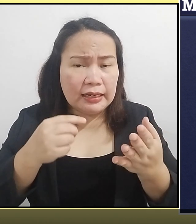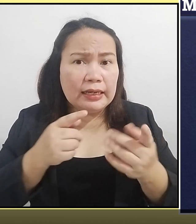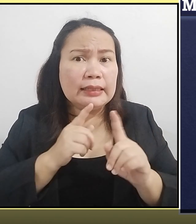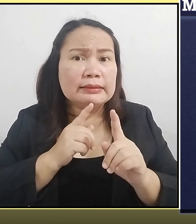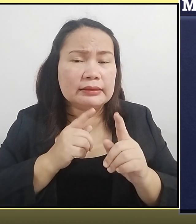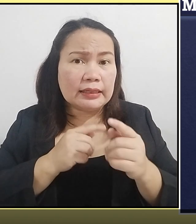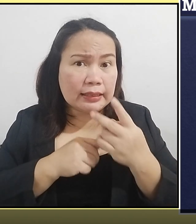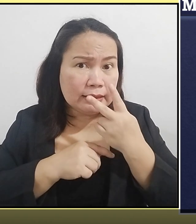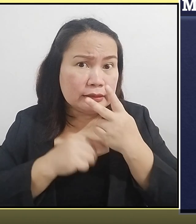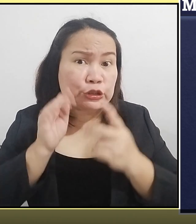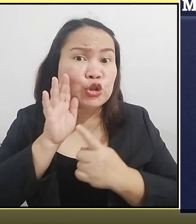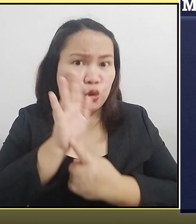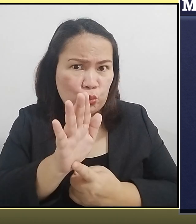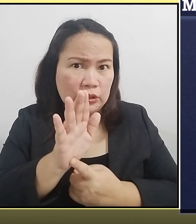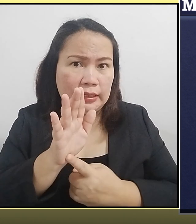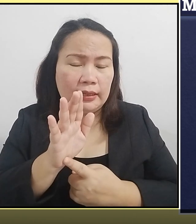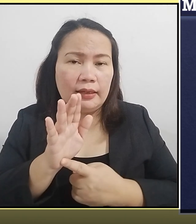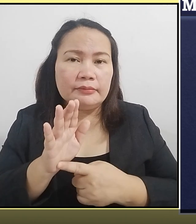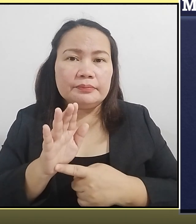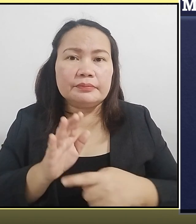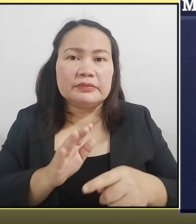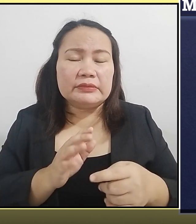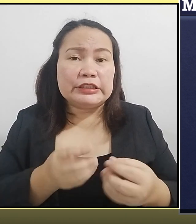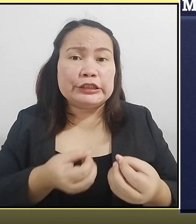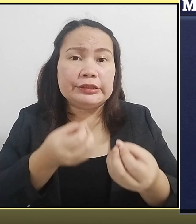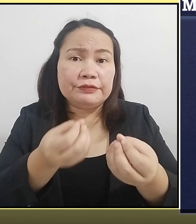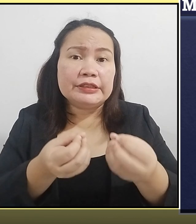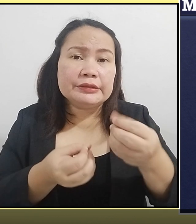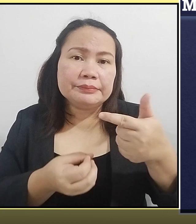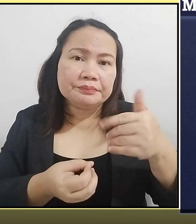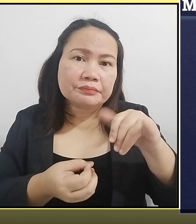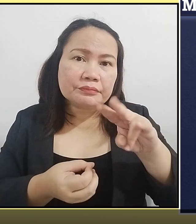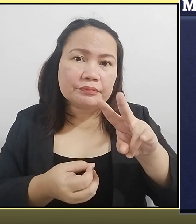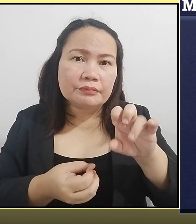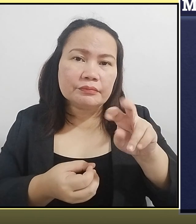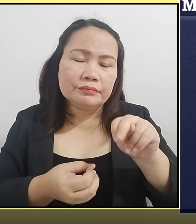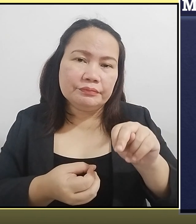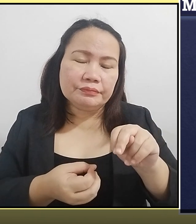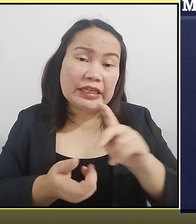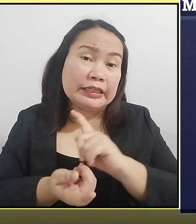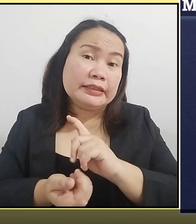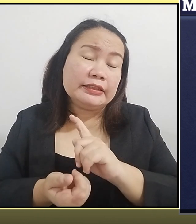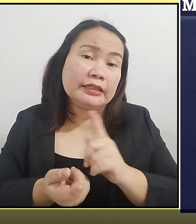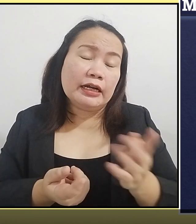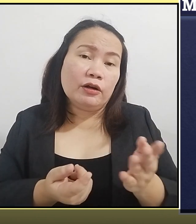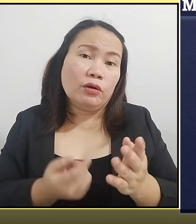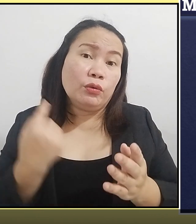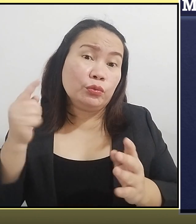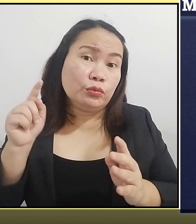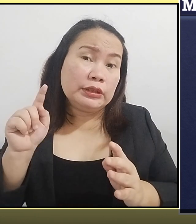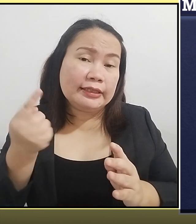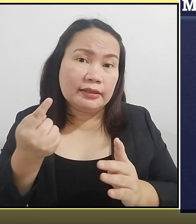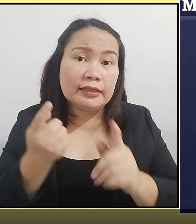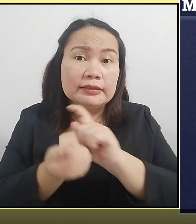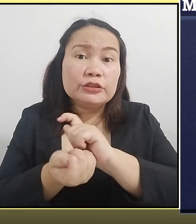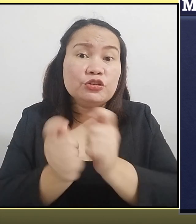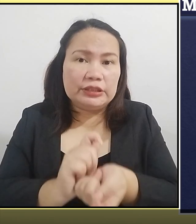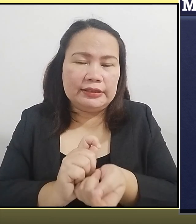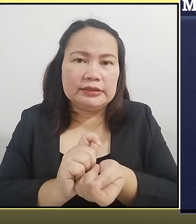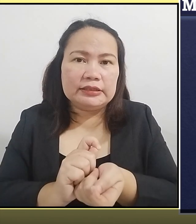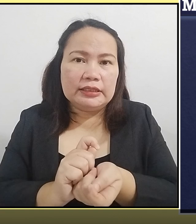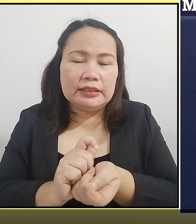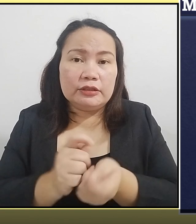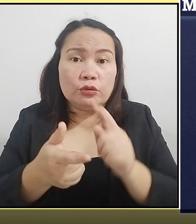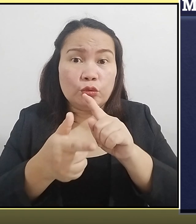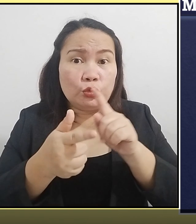So, identified na siya. So, all you have to do is to rewrite the given hypothesis and conclusion